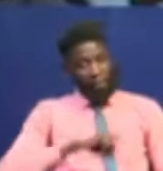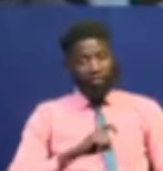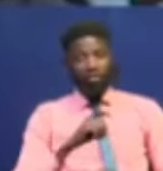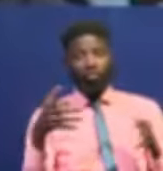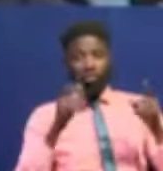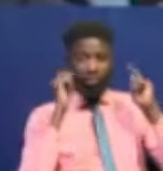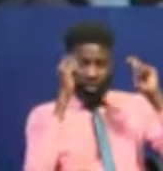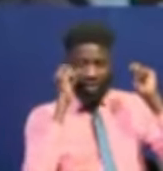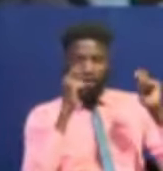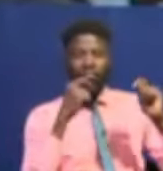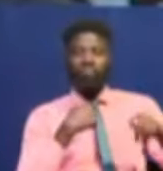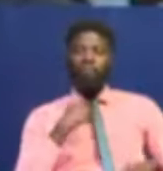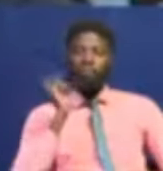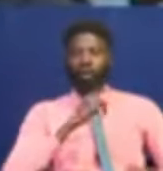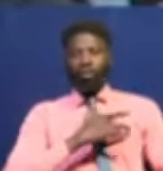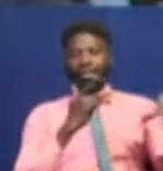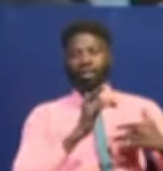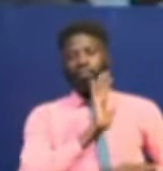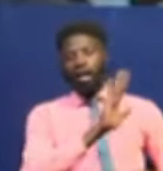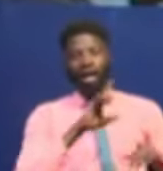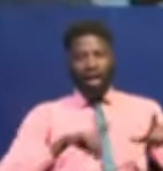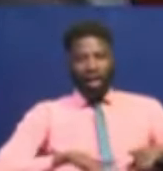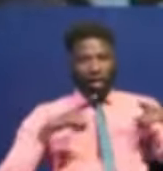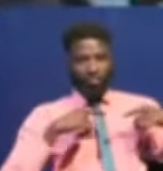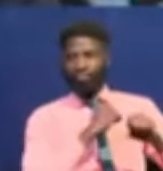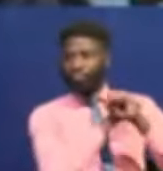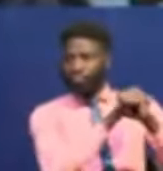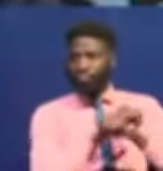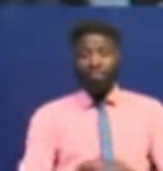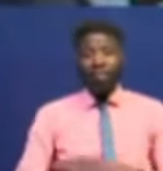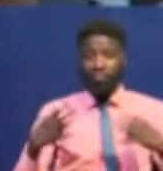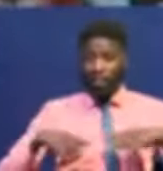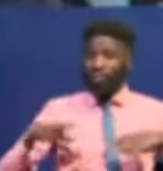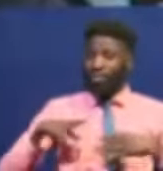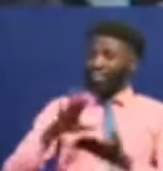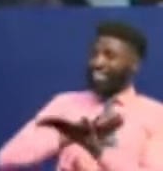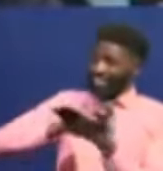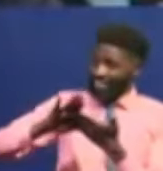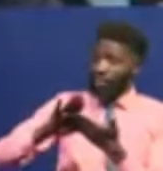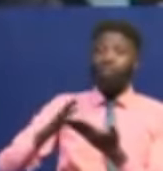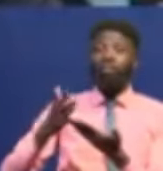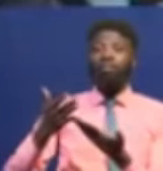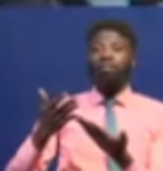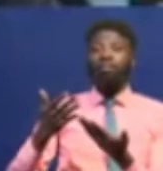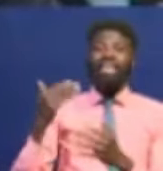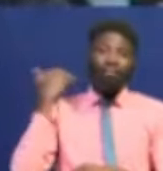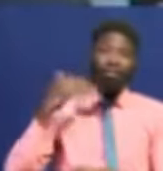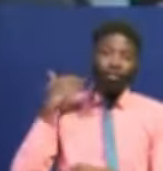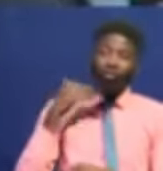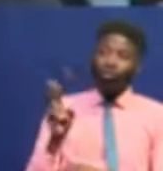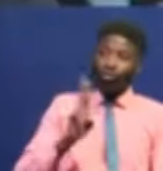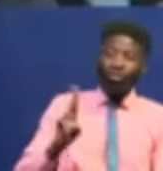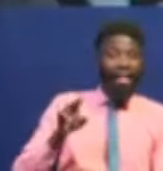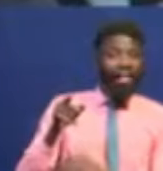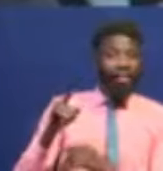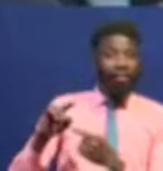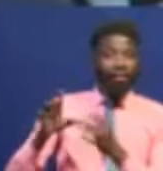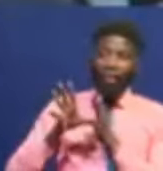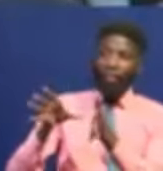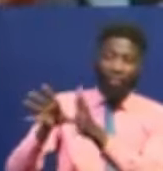lives. I must also protect innocent people who become victims of criminals who take